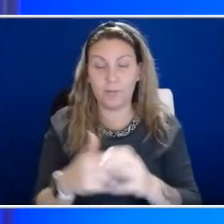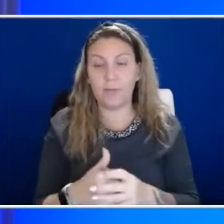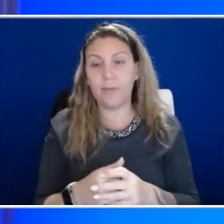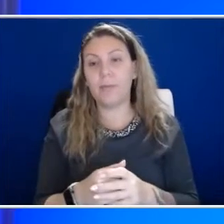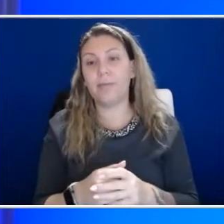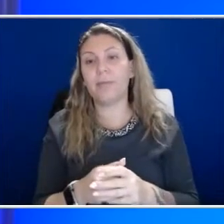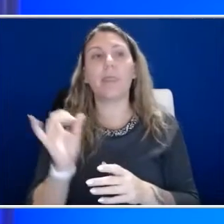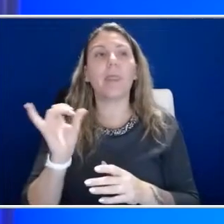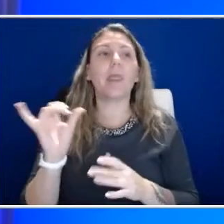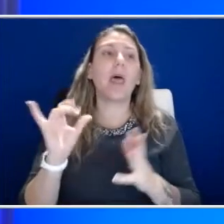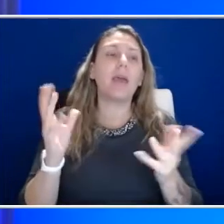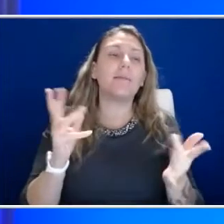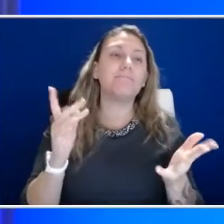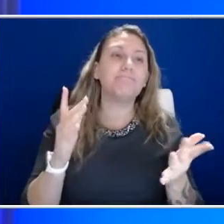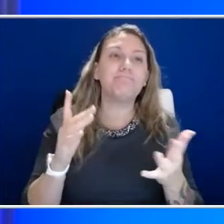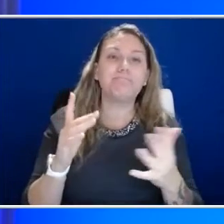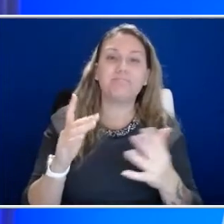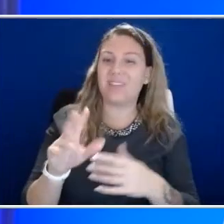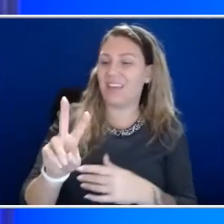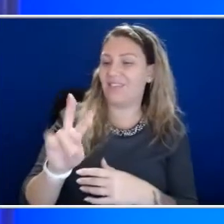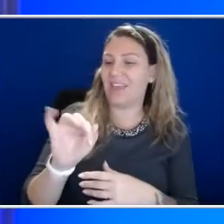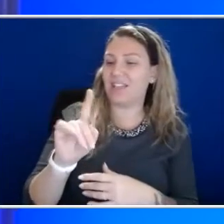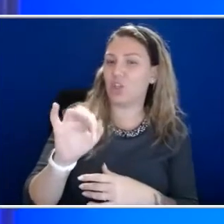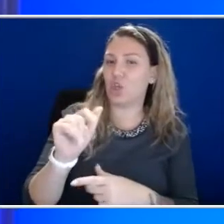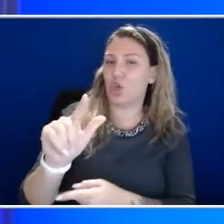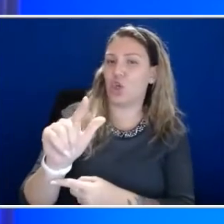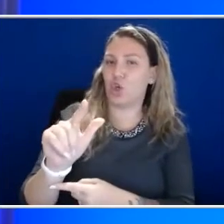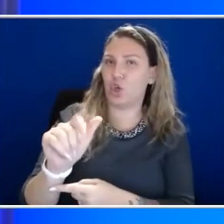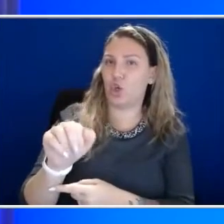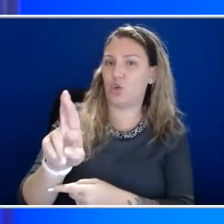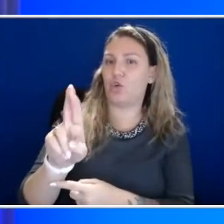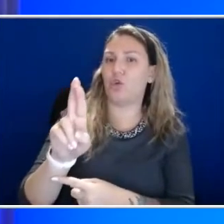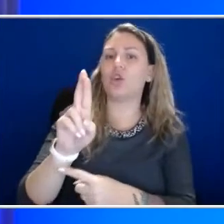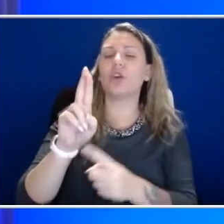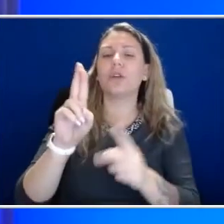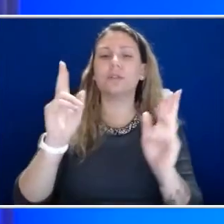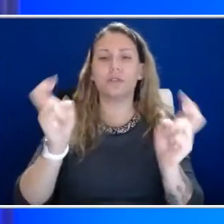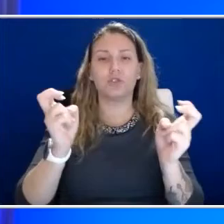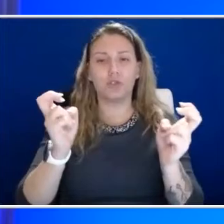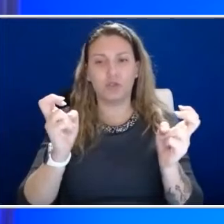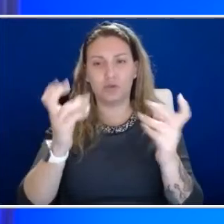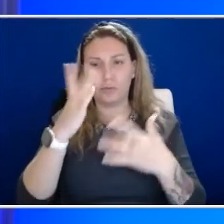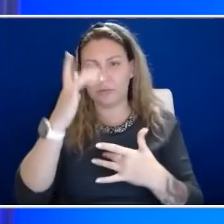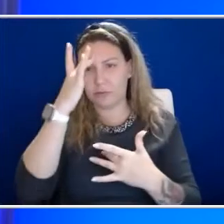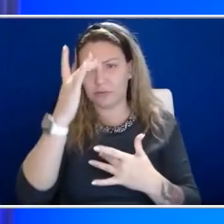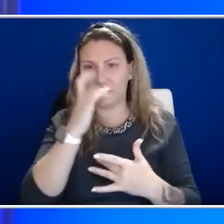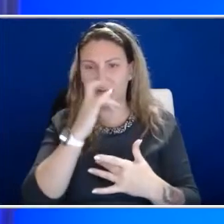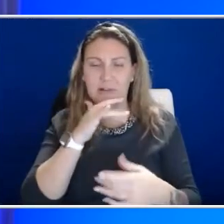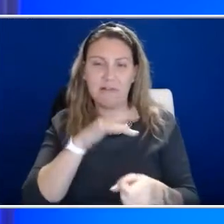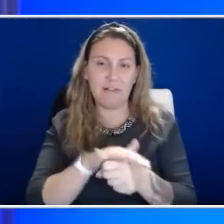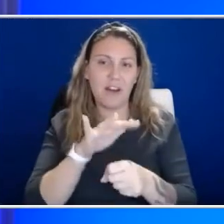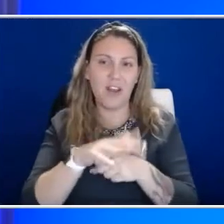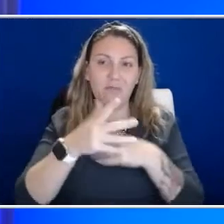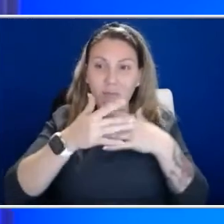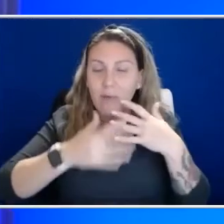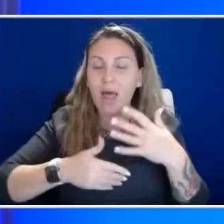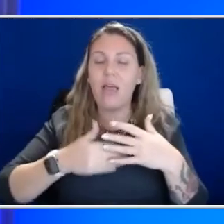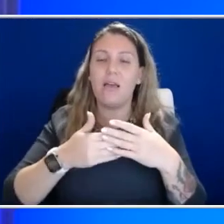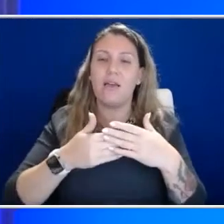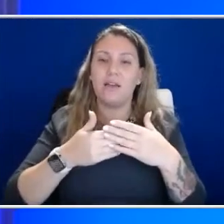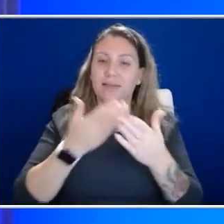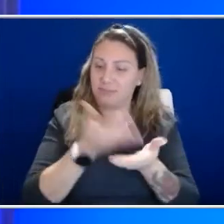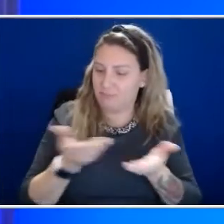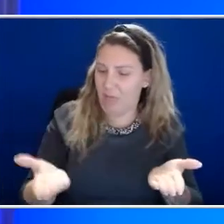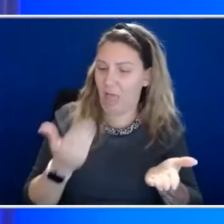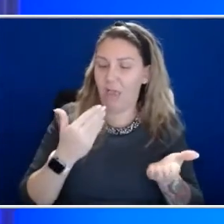certain kind of vascular, like a vascular kind of disease where they do not have adequate blood supply, those kind of